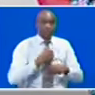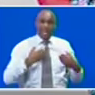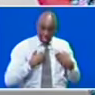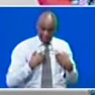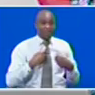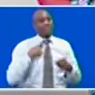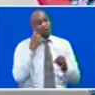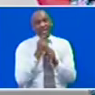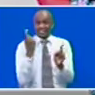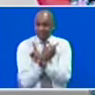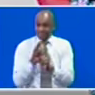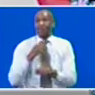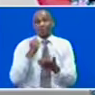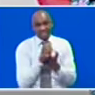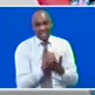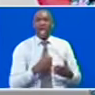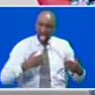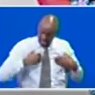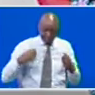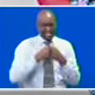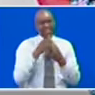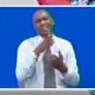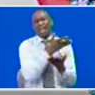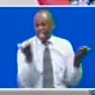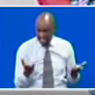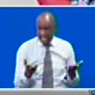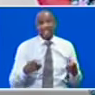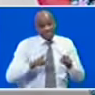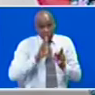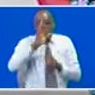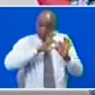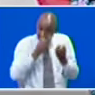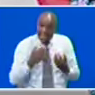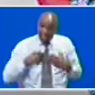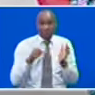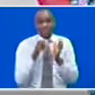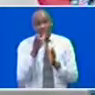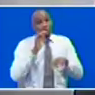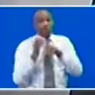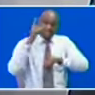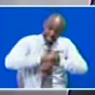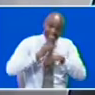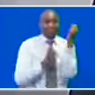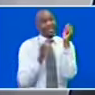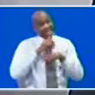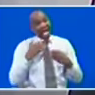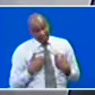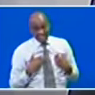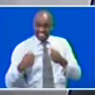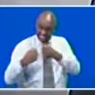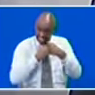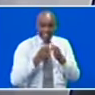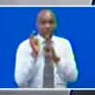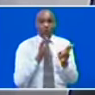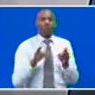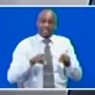I've worked before, there will always be challenges. Even in your own family, there will always be good days, there will be bad days. Those are challenges that the